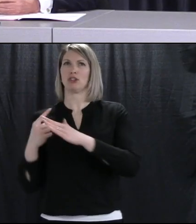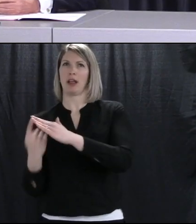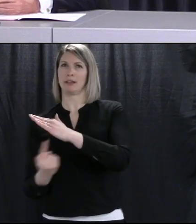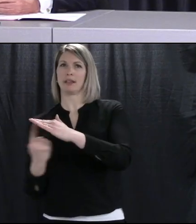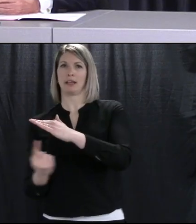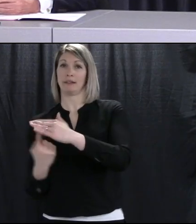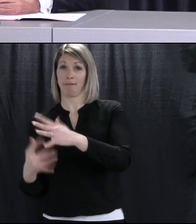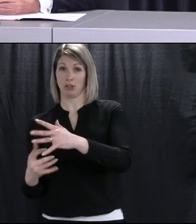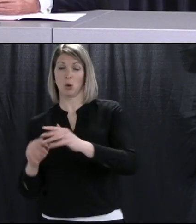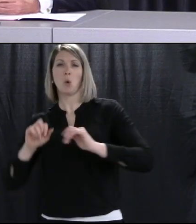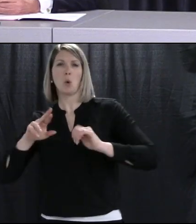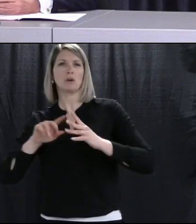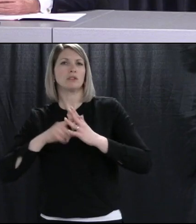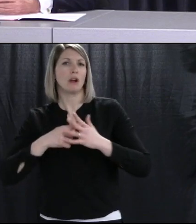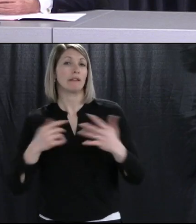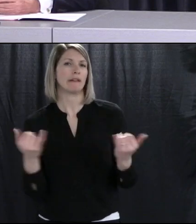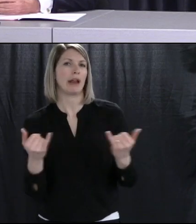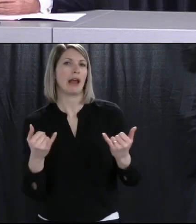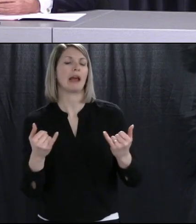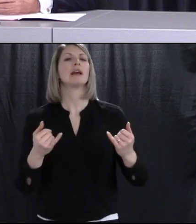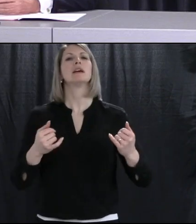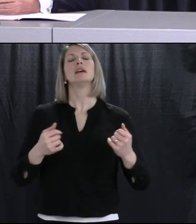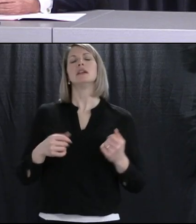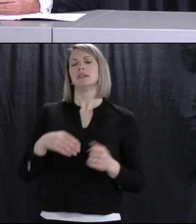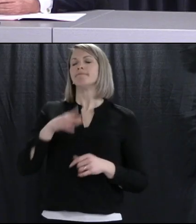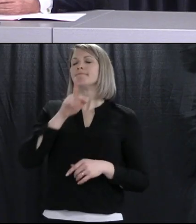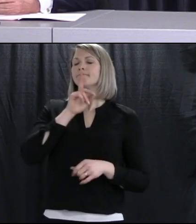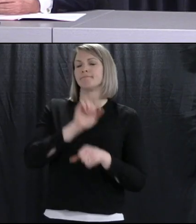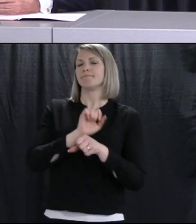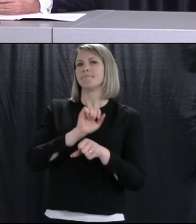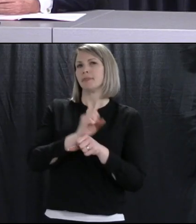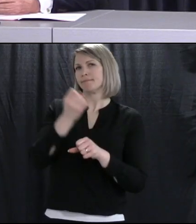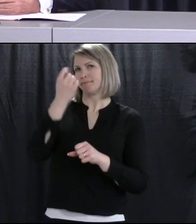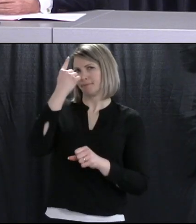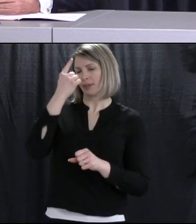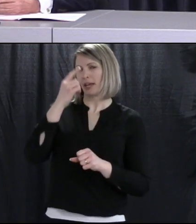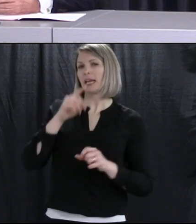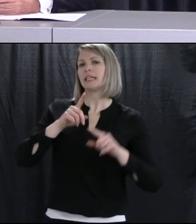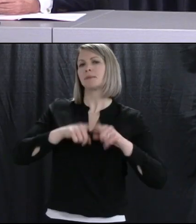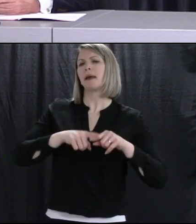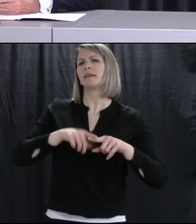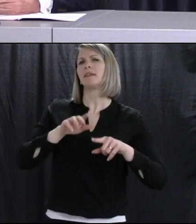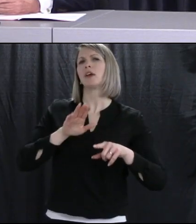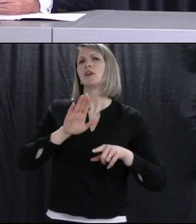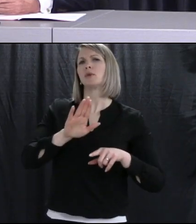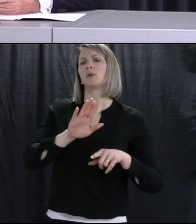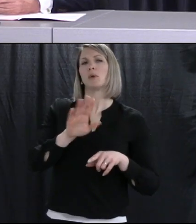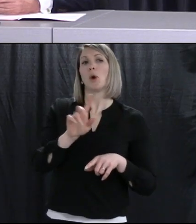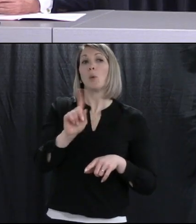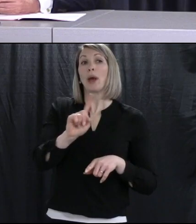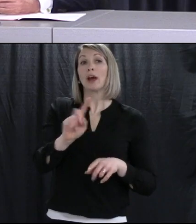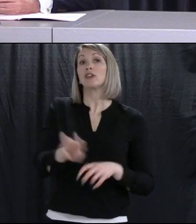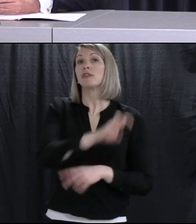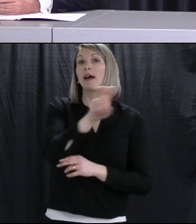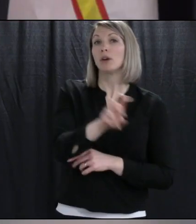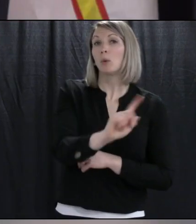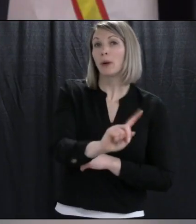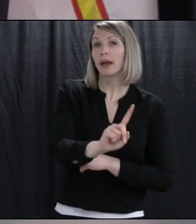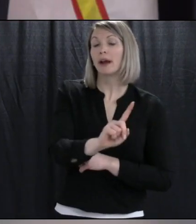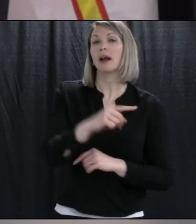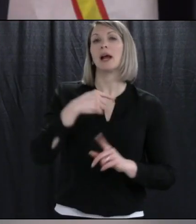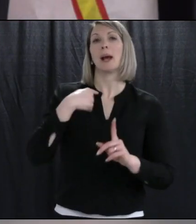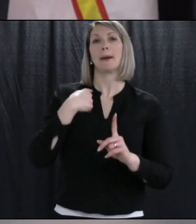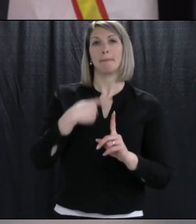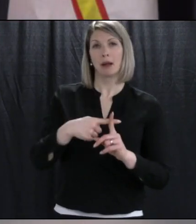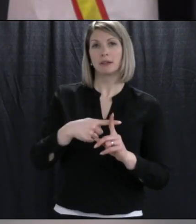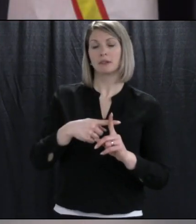this morning, that you be cognizant of where you are, and if indeed you're seeing symptoms, to call 811. Fill out that